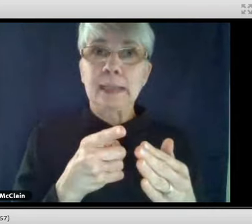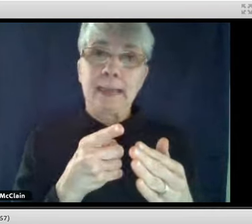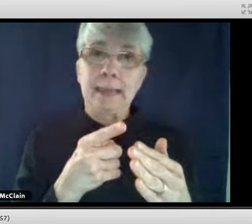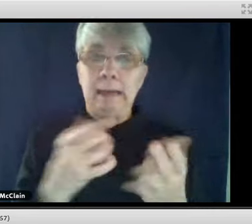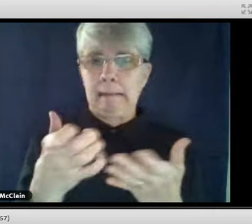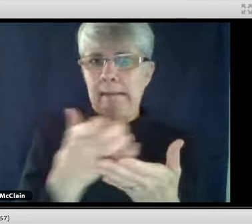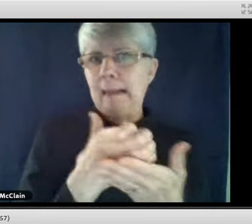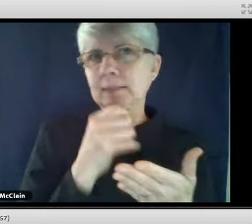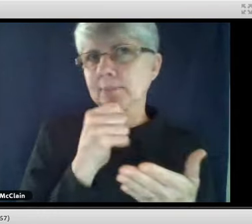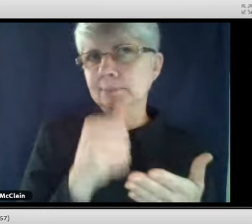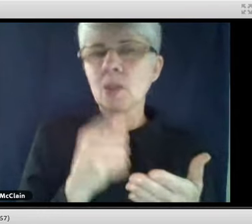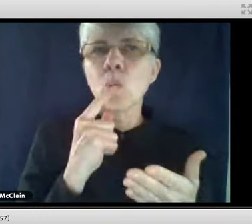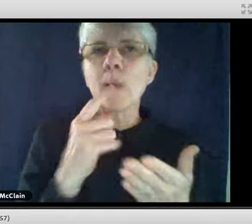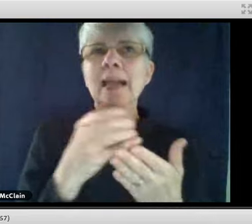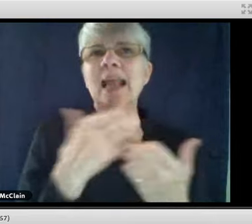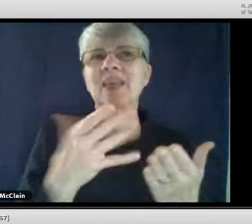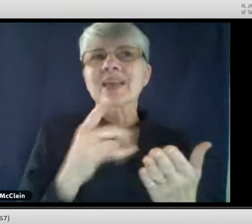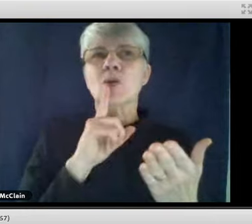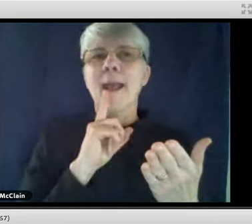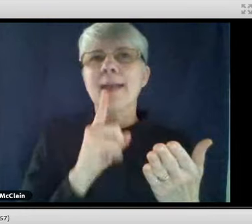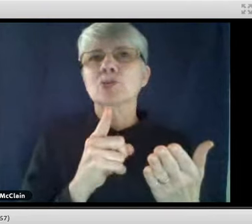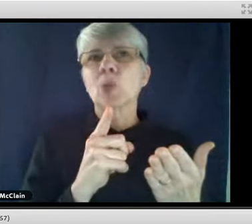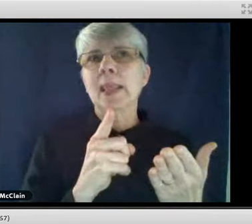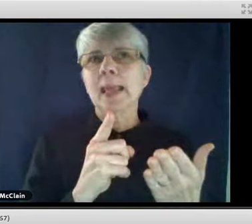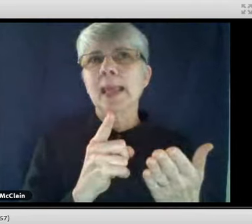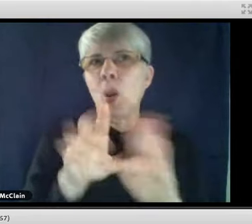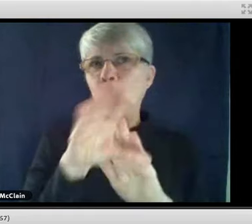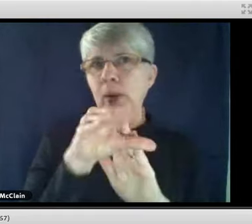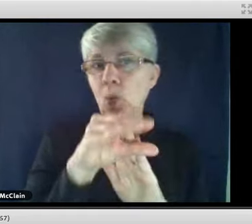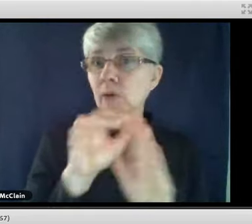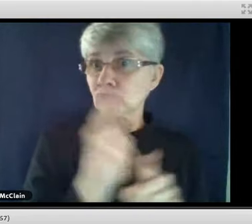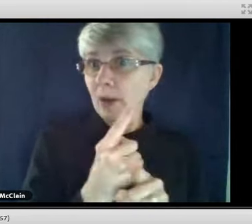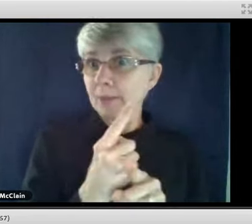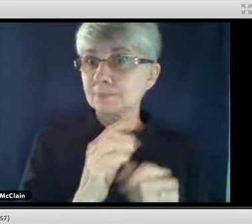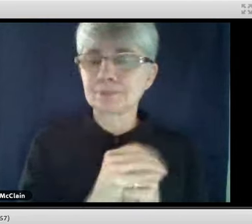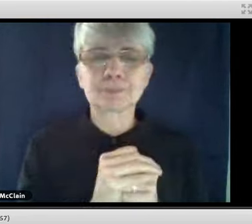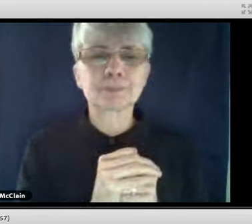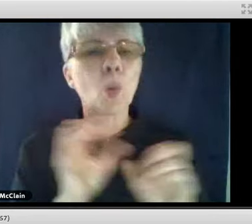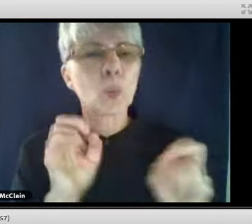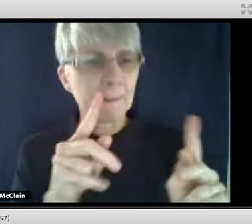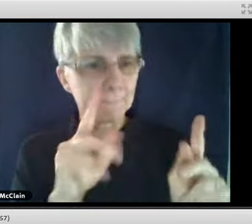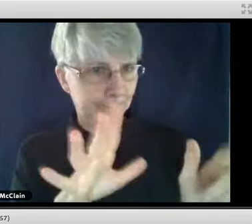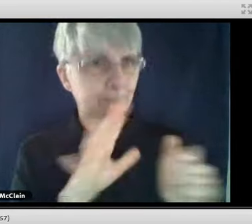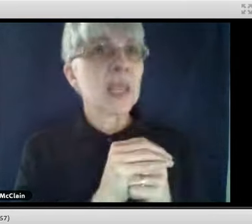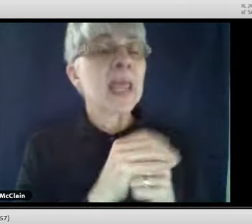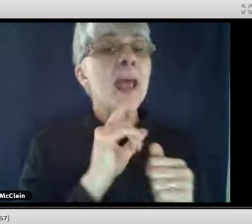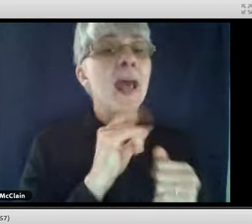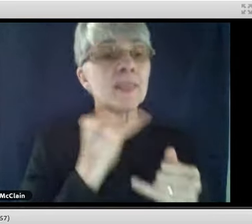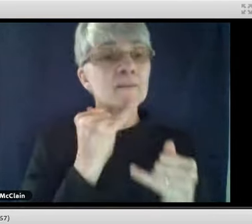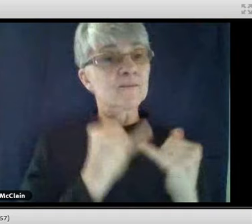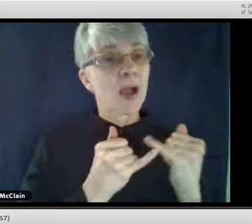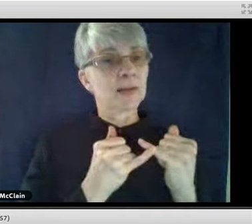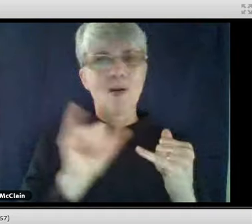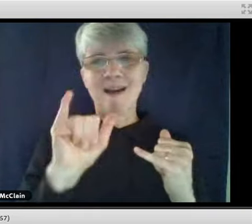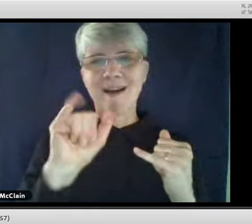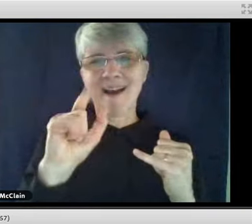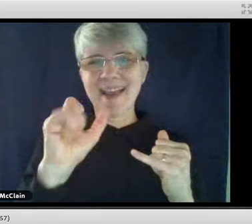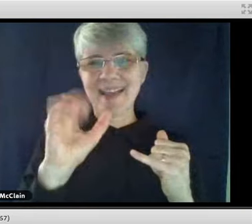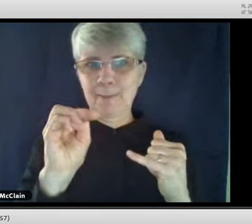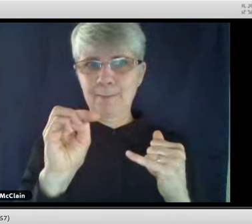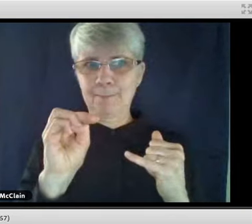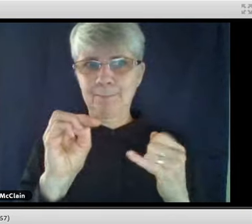Yeah, we just collect the things that are actually recorded. Yeah. Okay, and then finally the item, which is a